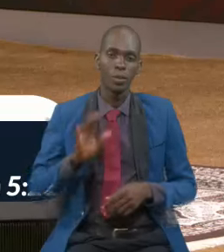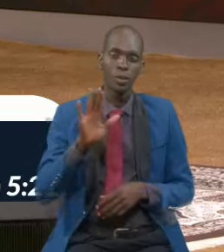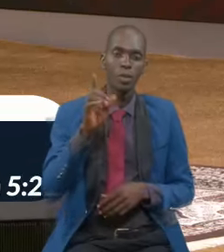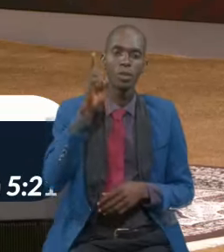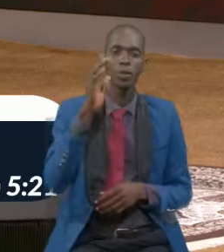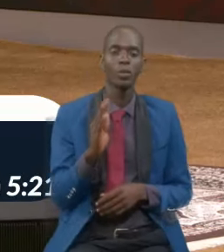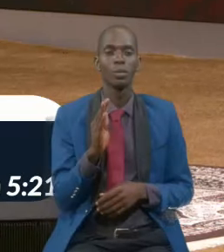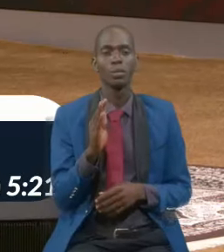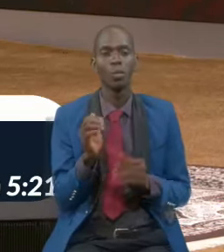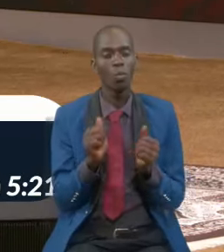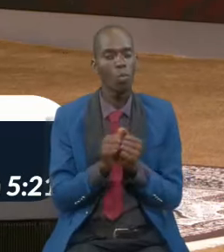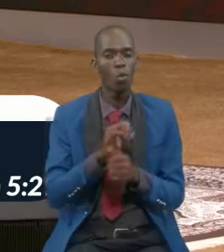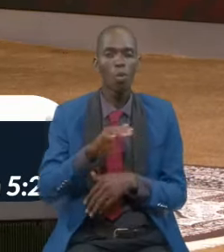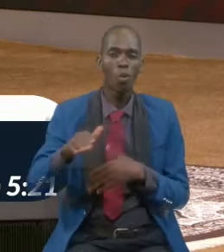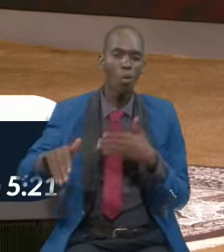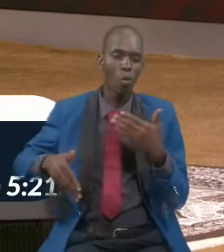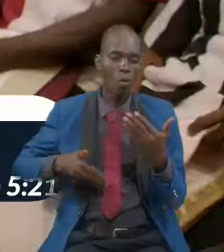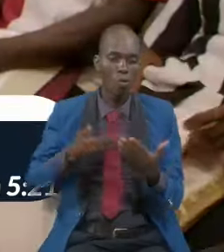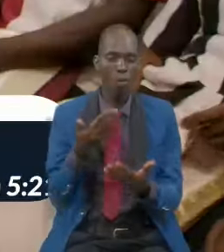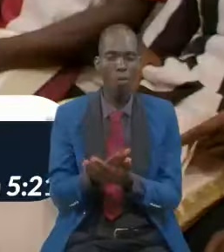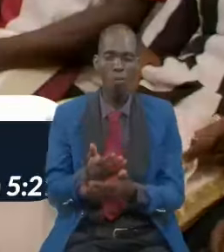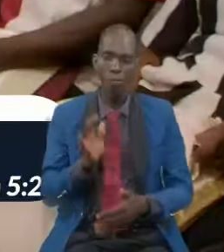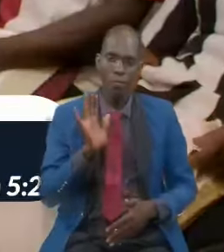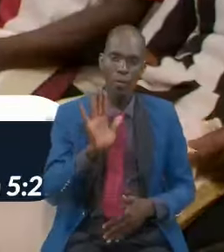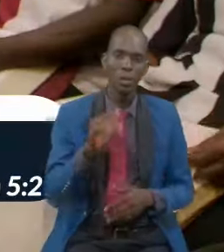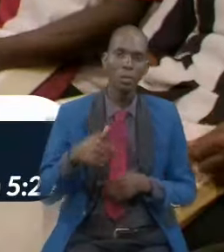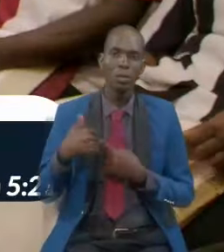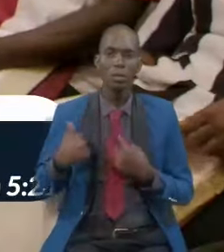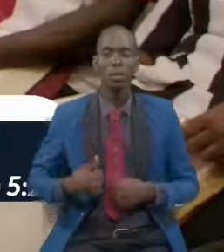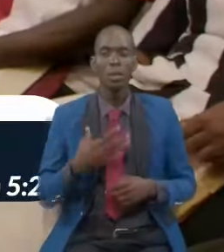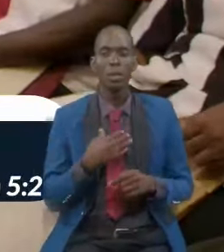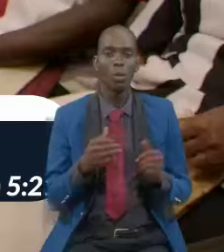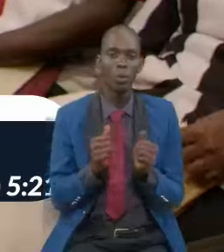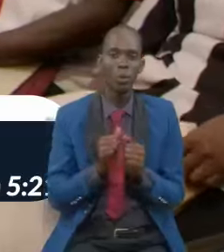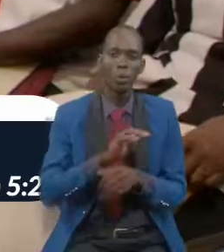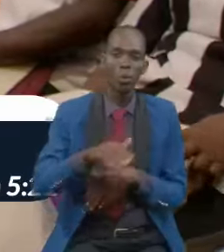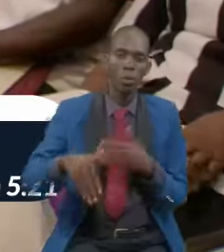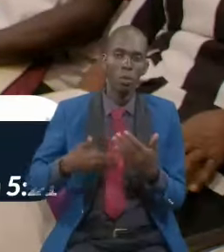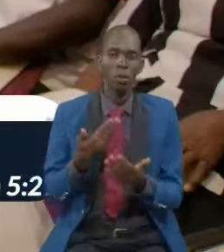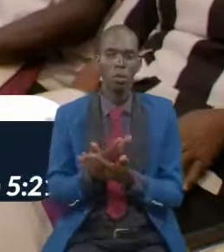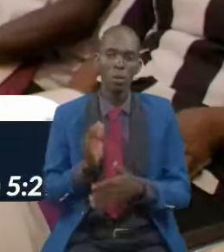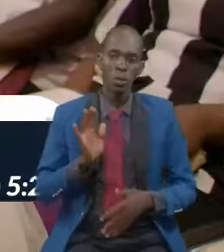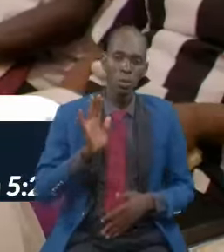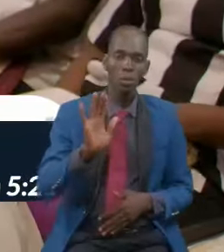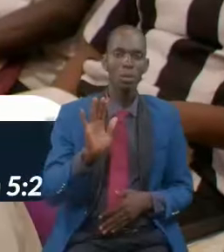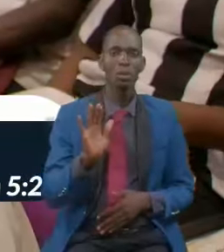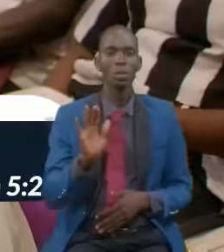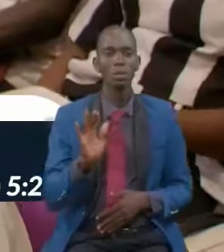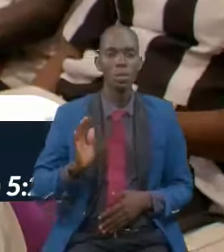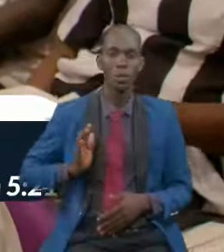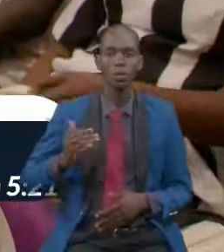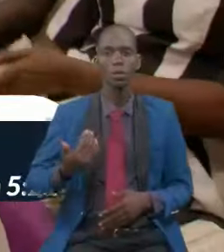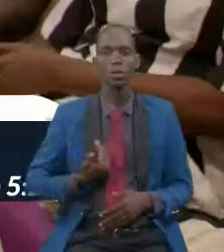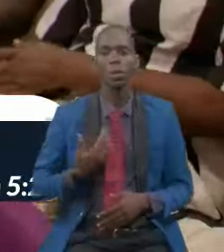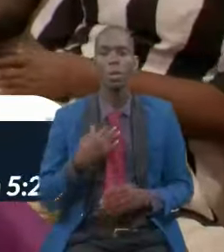thy God with all thy heart, and with all thy soul,